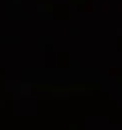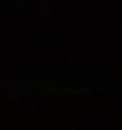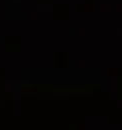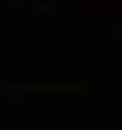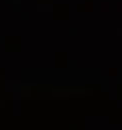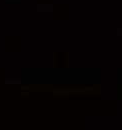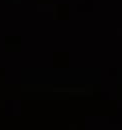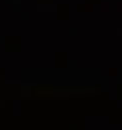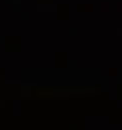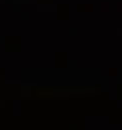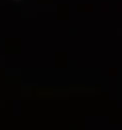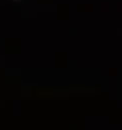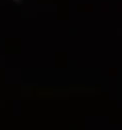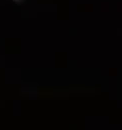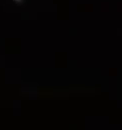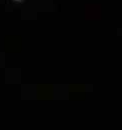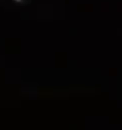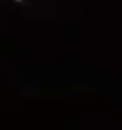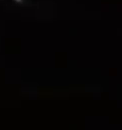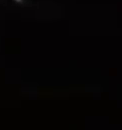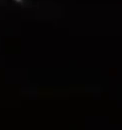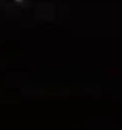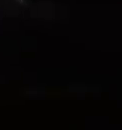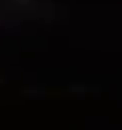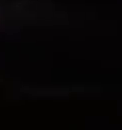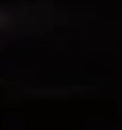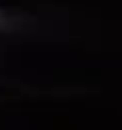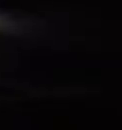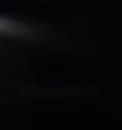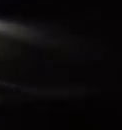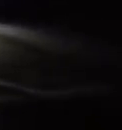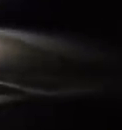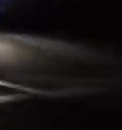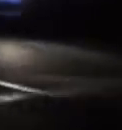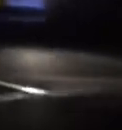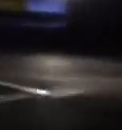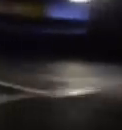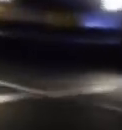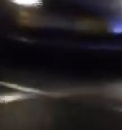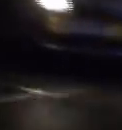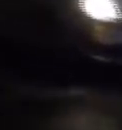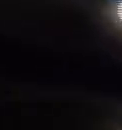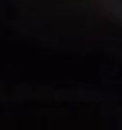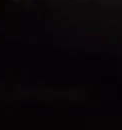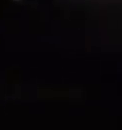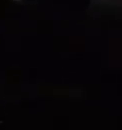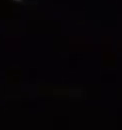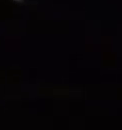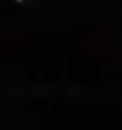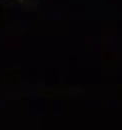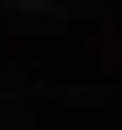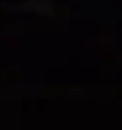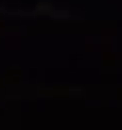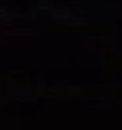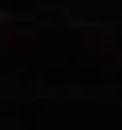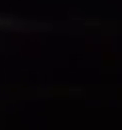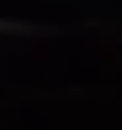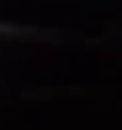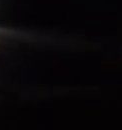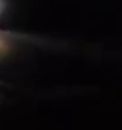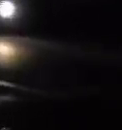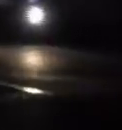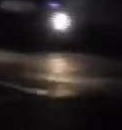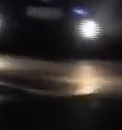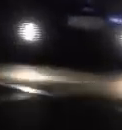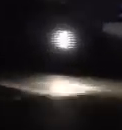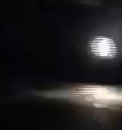What we can confirm is that the woman, the resort worker, had the COVID-19 app. However, the Ministry of Health cannot confirm whether everyone else